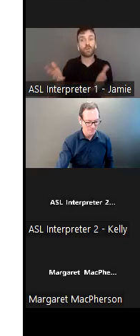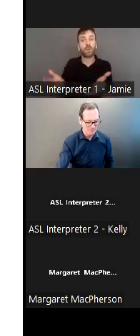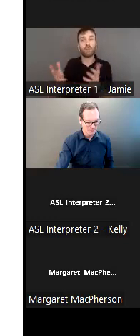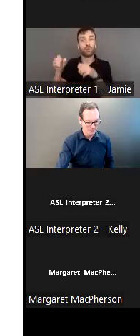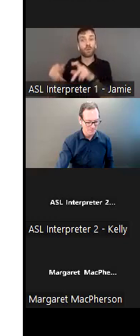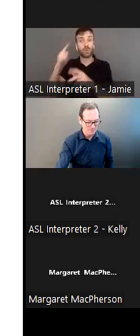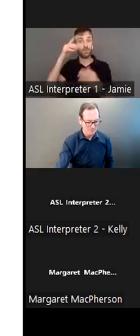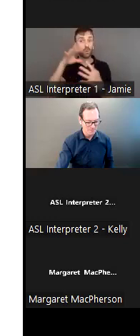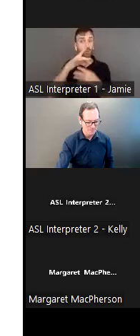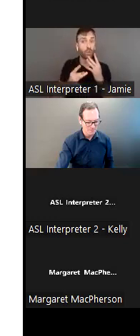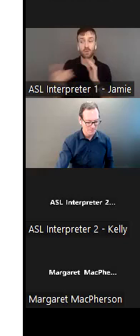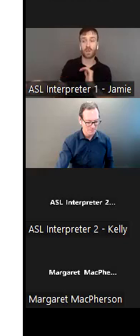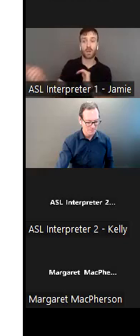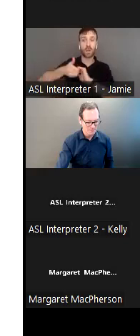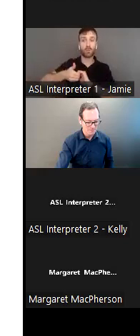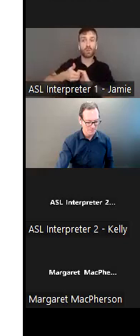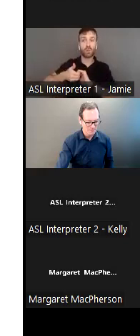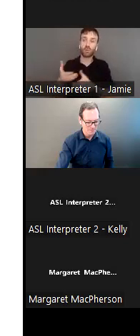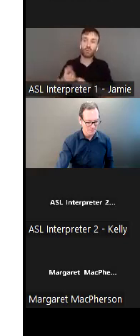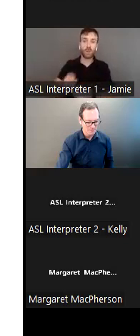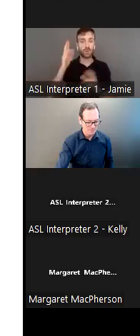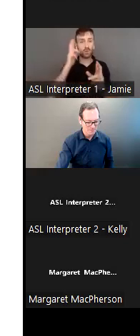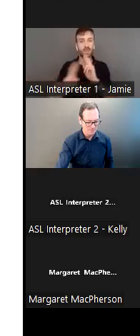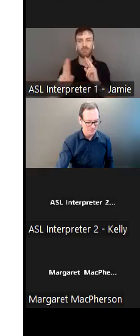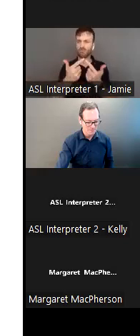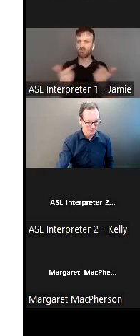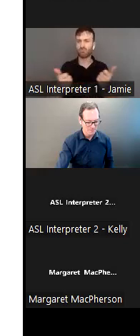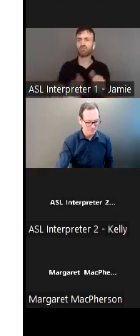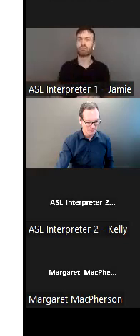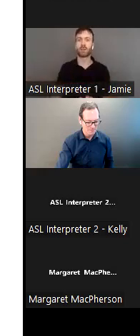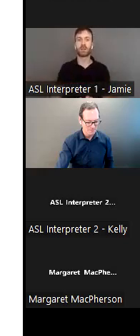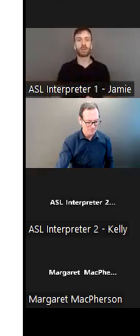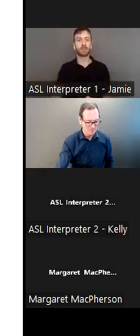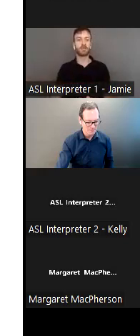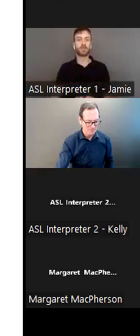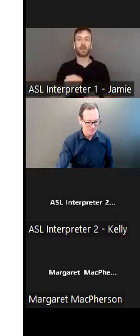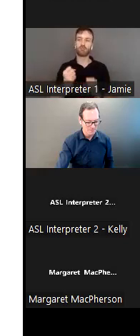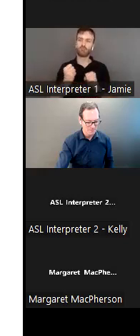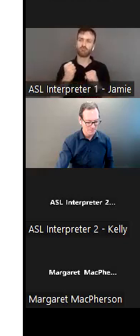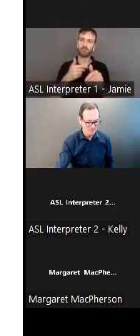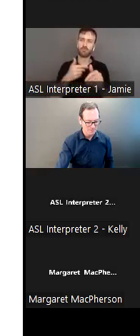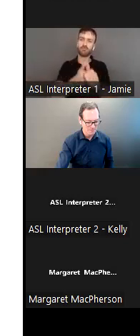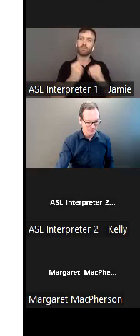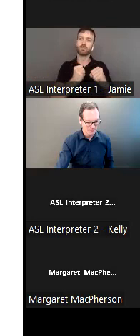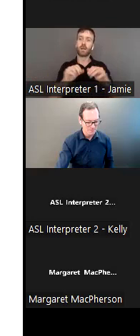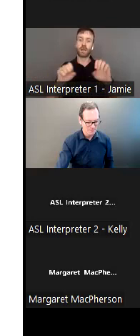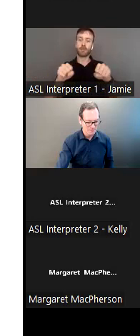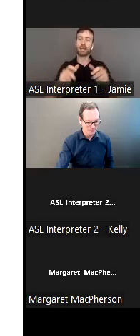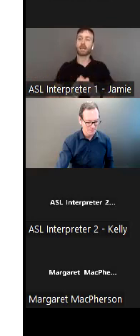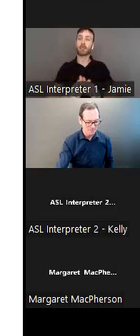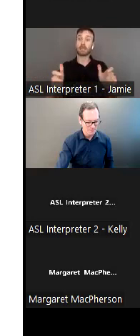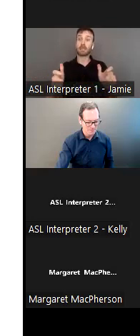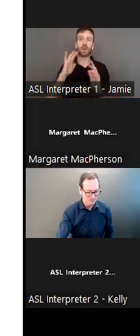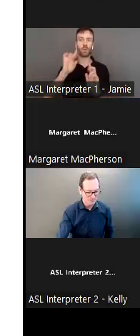choice, collaboration, connection, trust, respect, etc., and being strengths-based and capacity building. And now I'm going to let